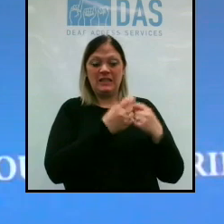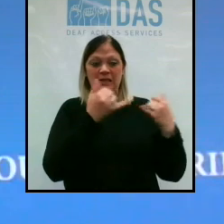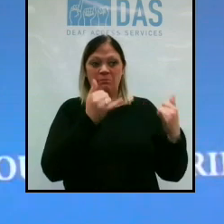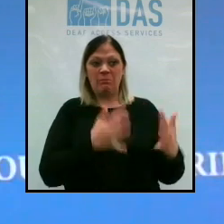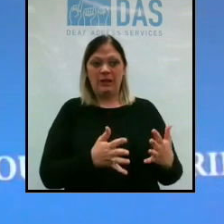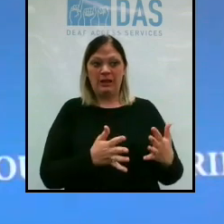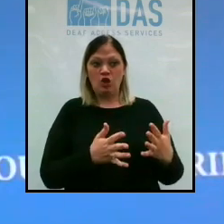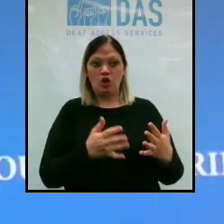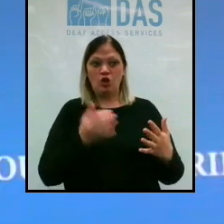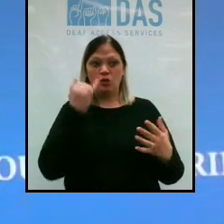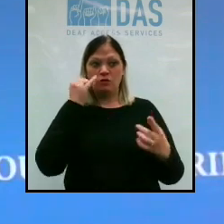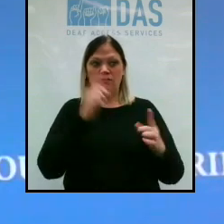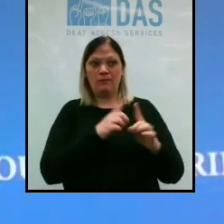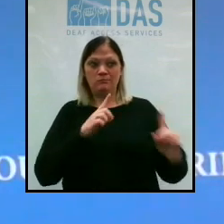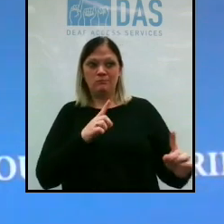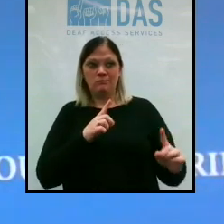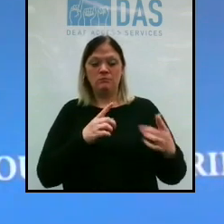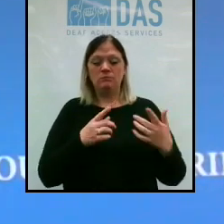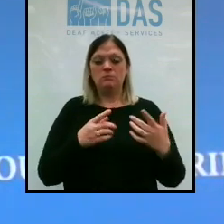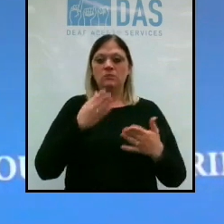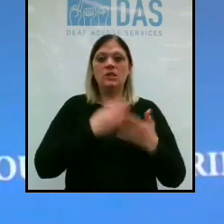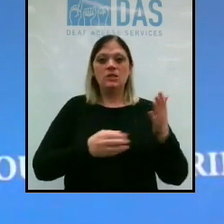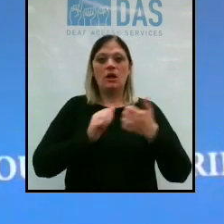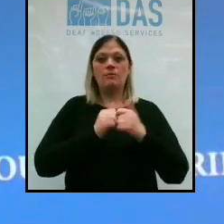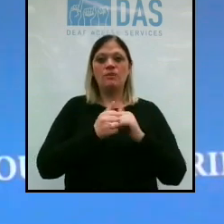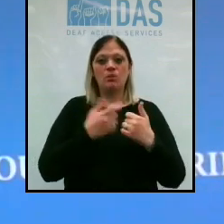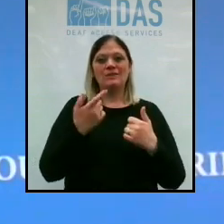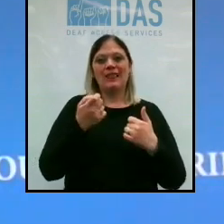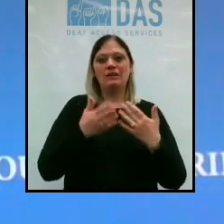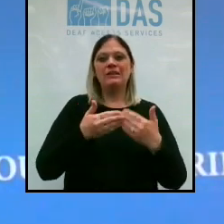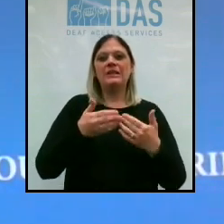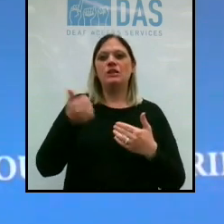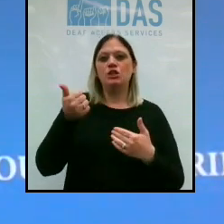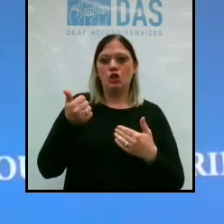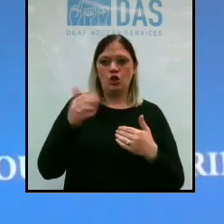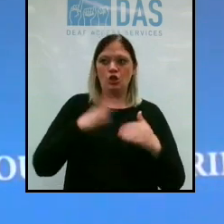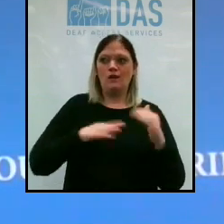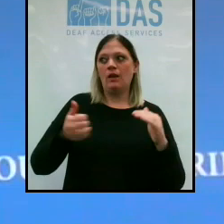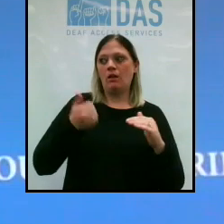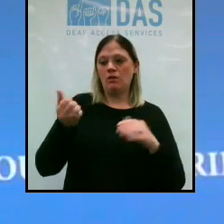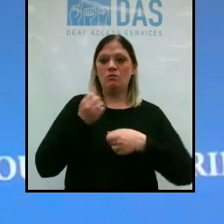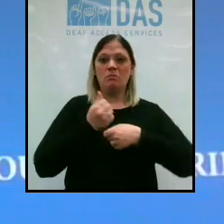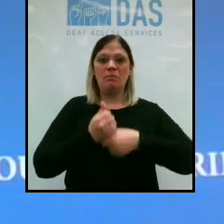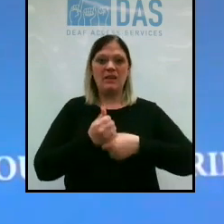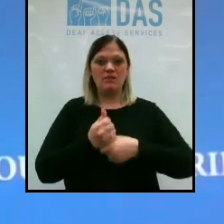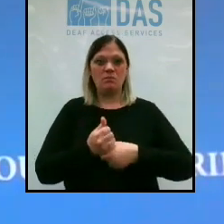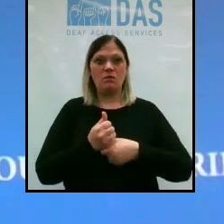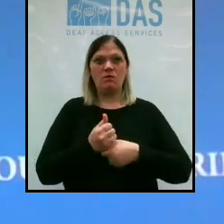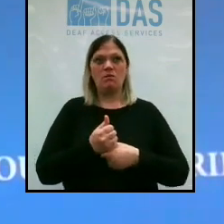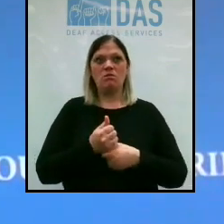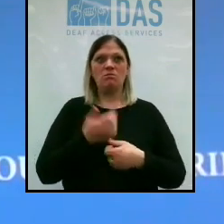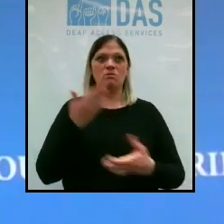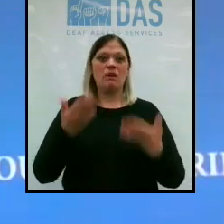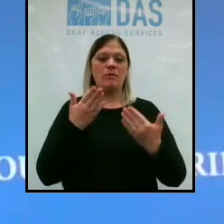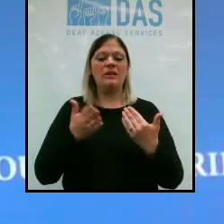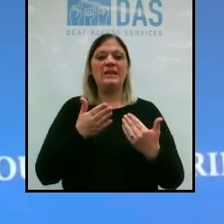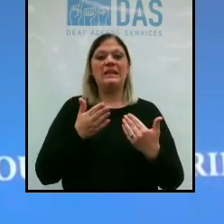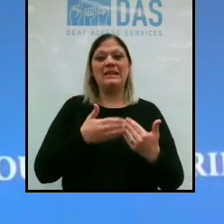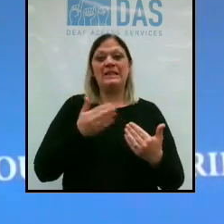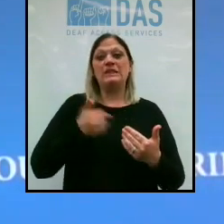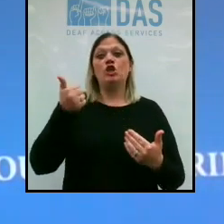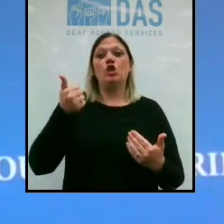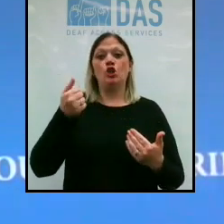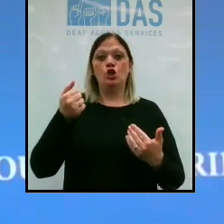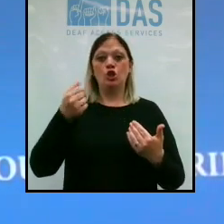social distancing guidelines. I mean, there's some sports where it's a little easier to do that than probably others. Baseball is probably a sport where it's easier to do that